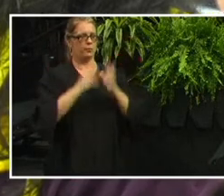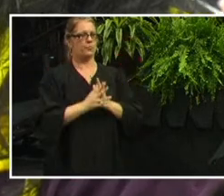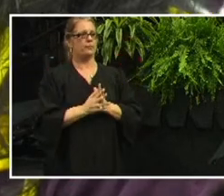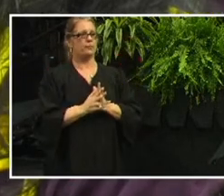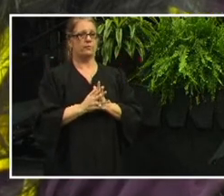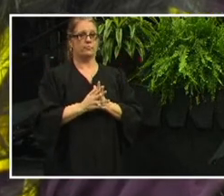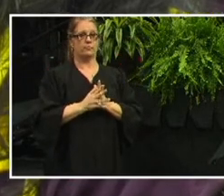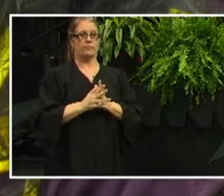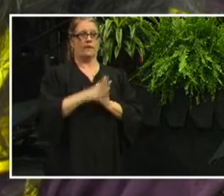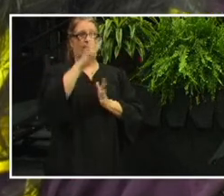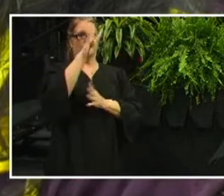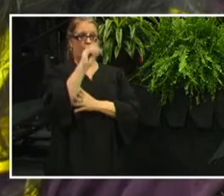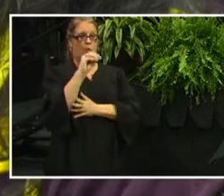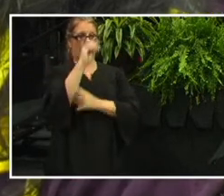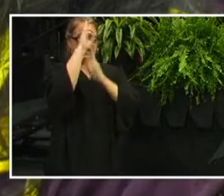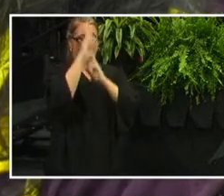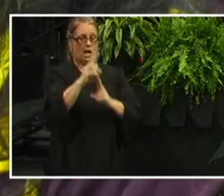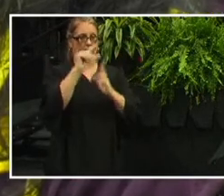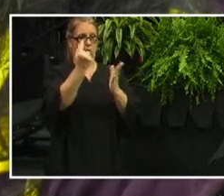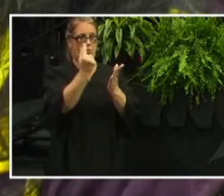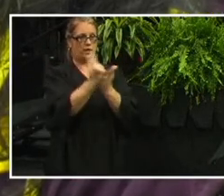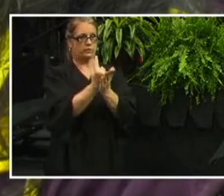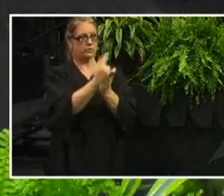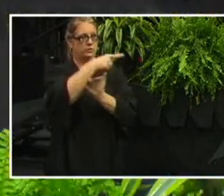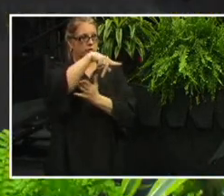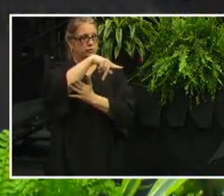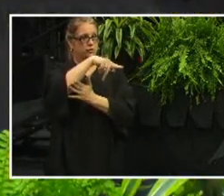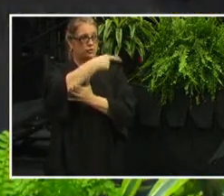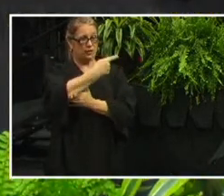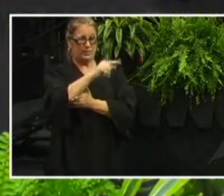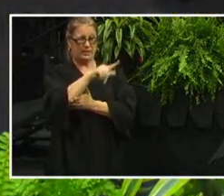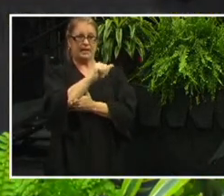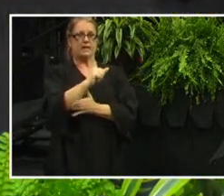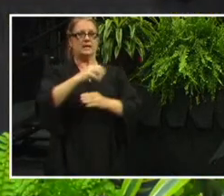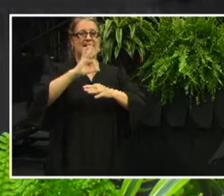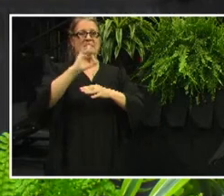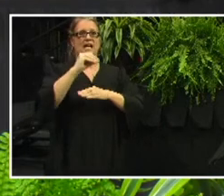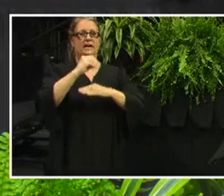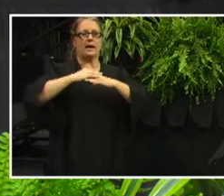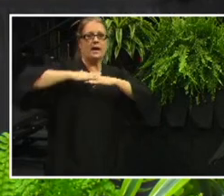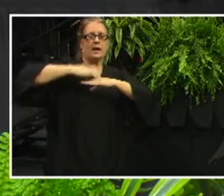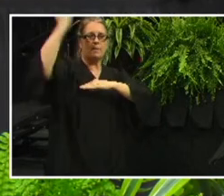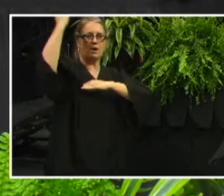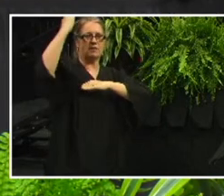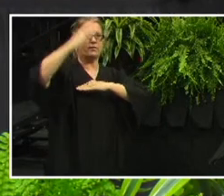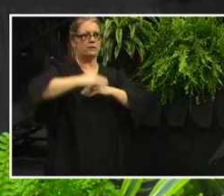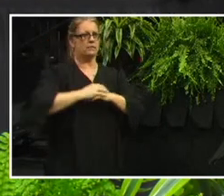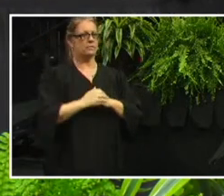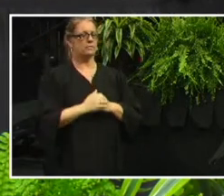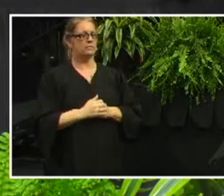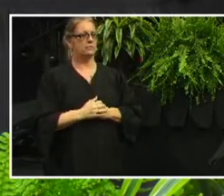There are 40 honor graduates with GPAs of 90 and above.